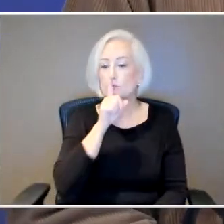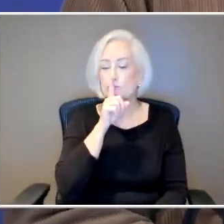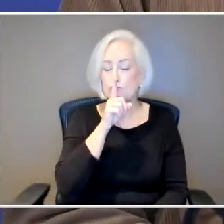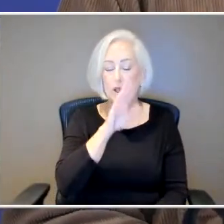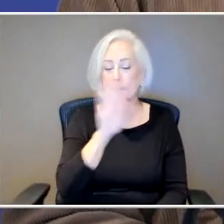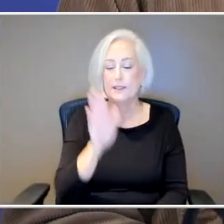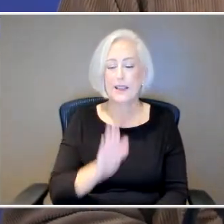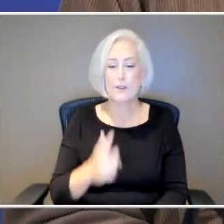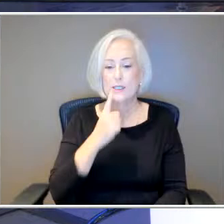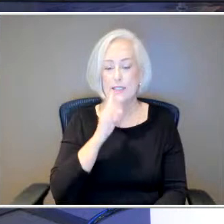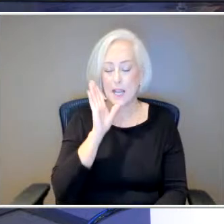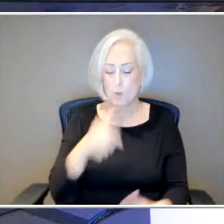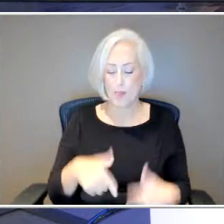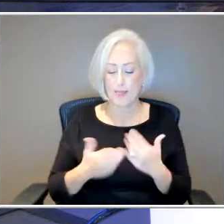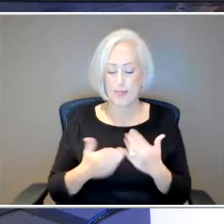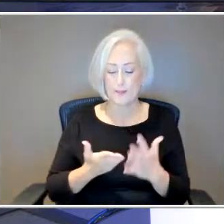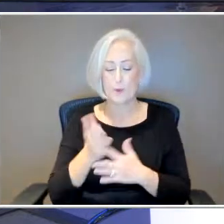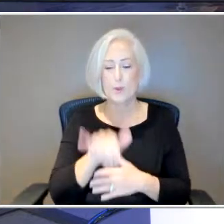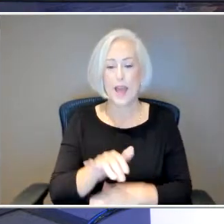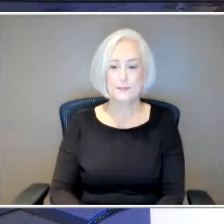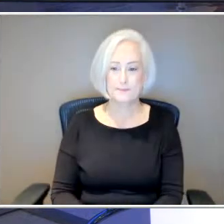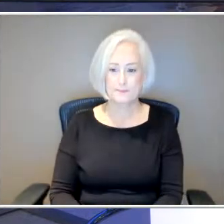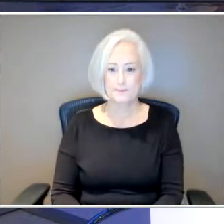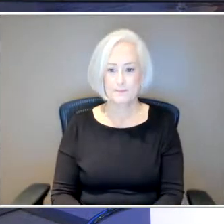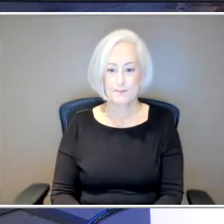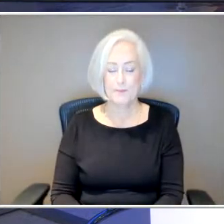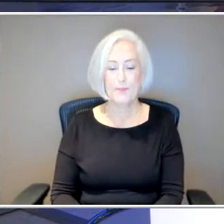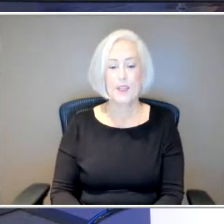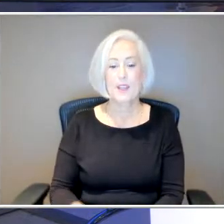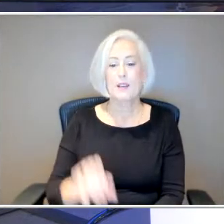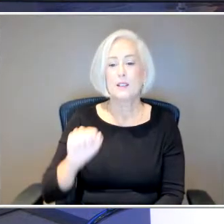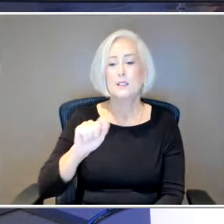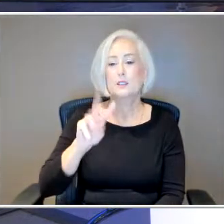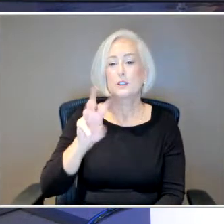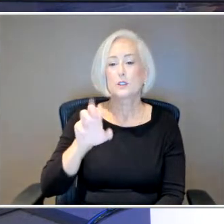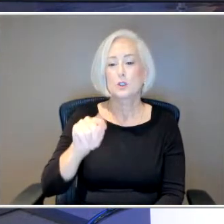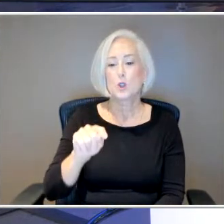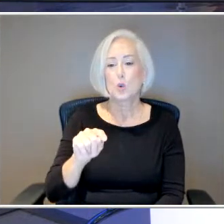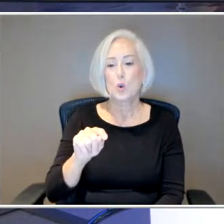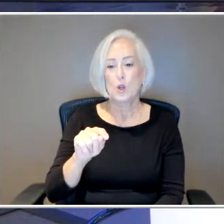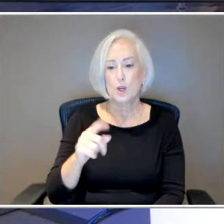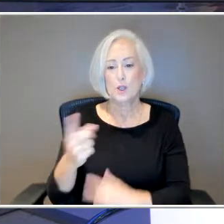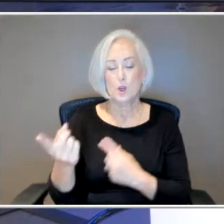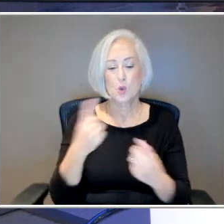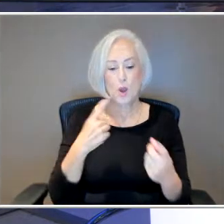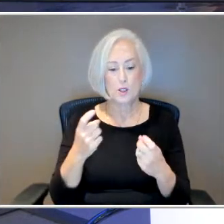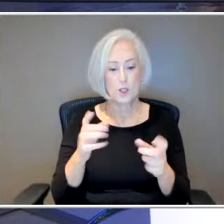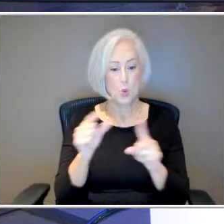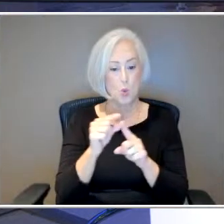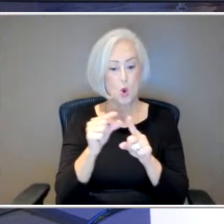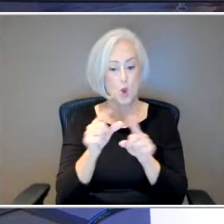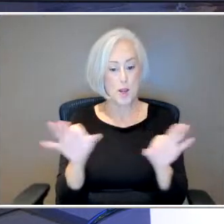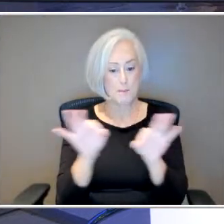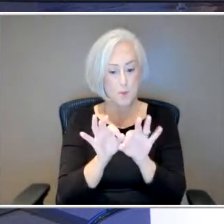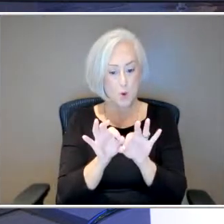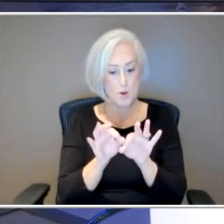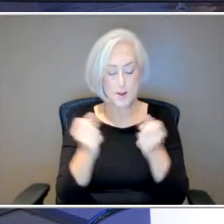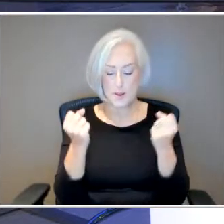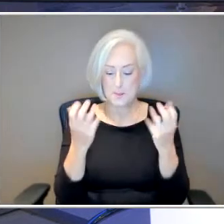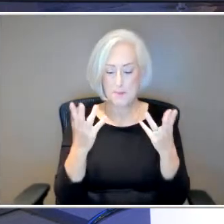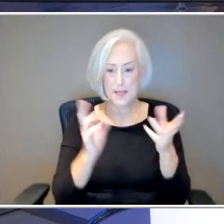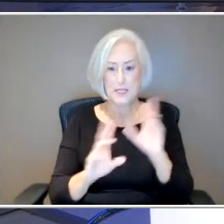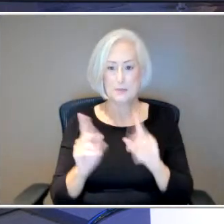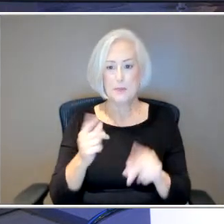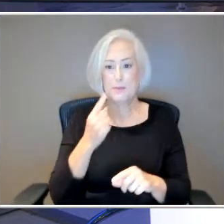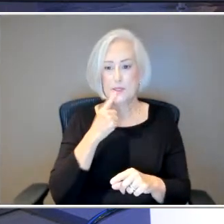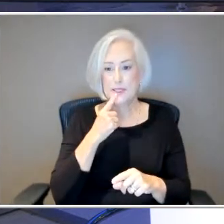Yeah. Stuart has a great question. Stuart writes, words matter, and I hear a lot of people use the words cancer battle or